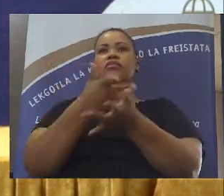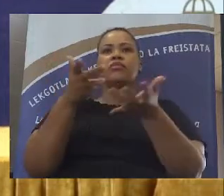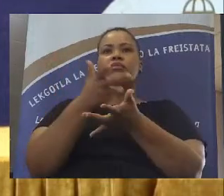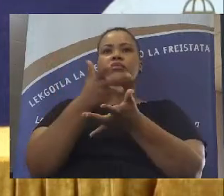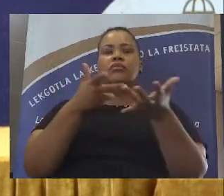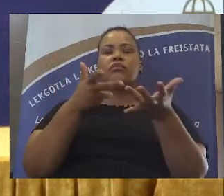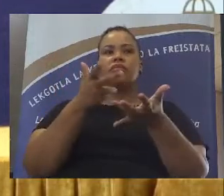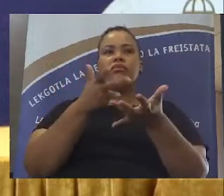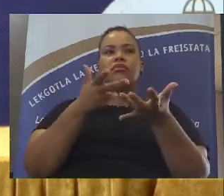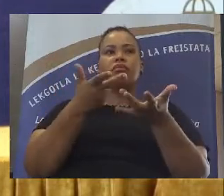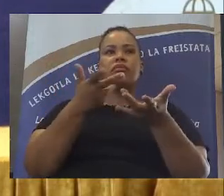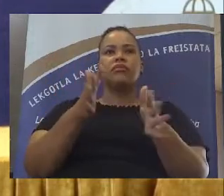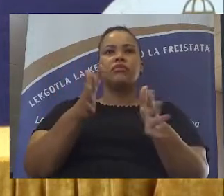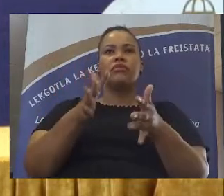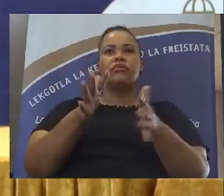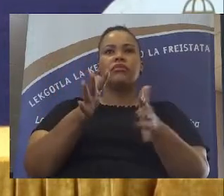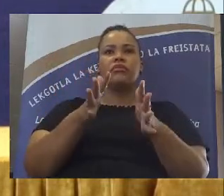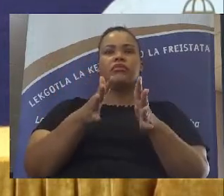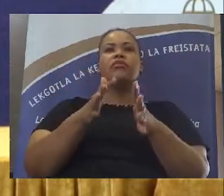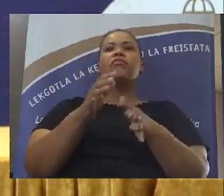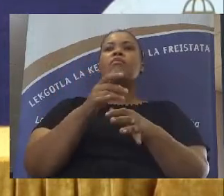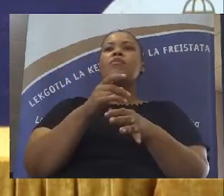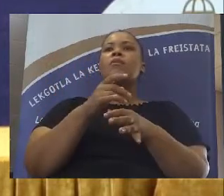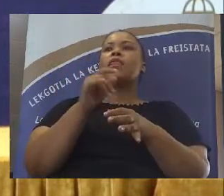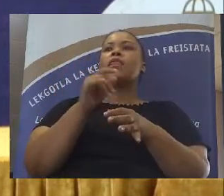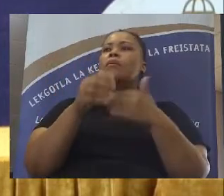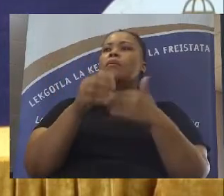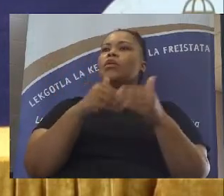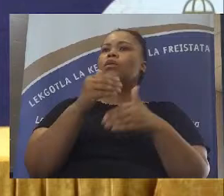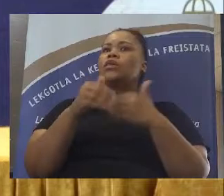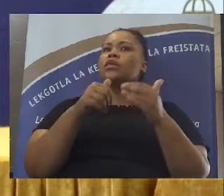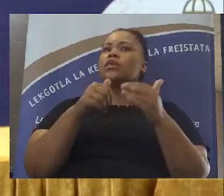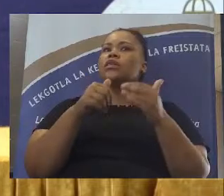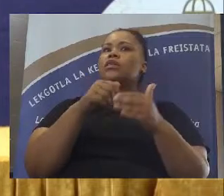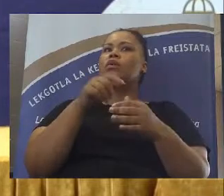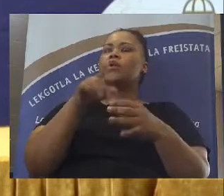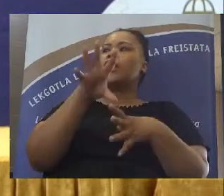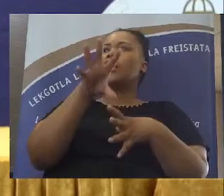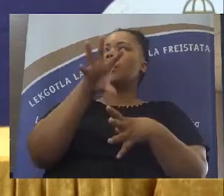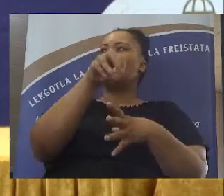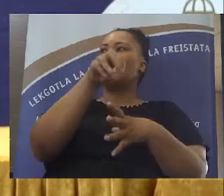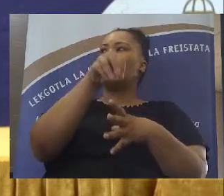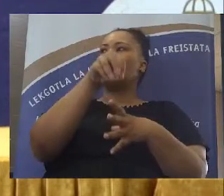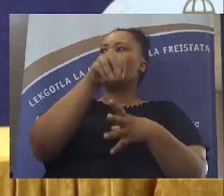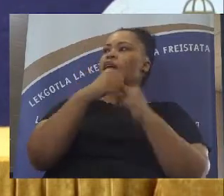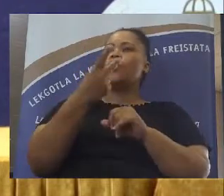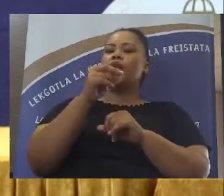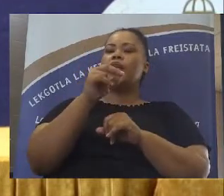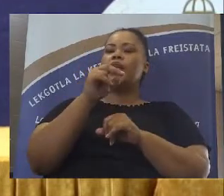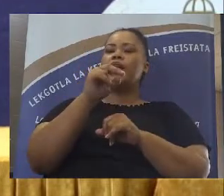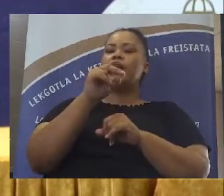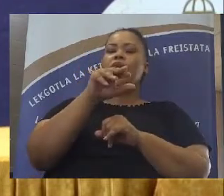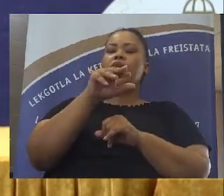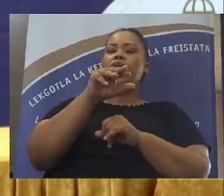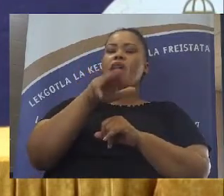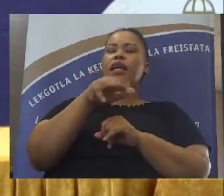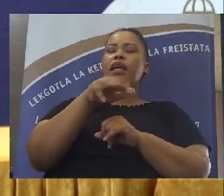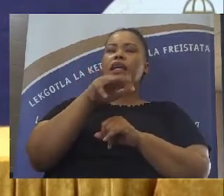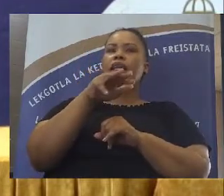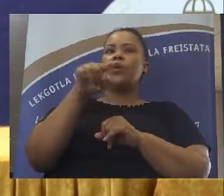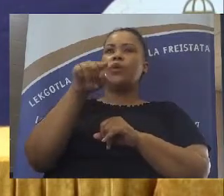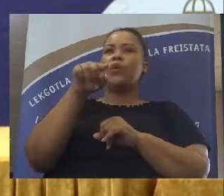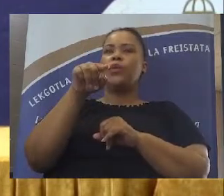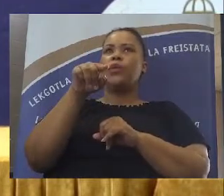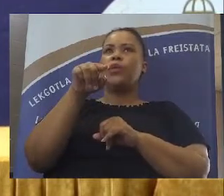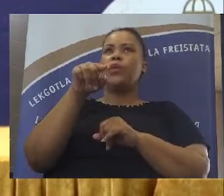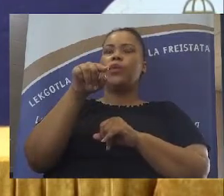dispute resolutions. So we went through that process as well. Then in 2018, 2019, we